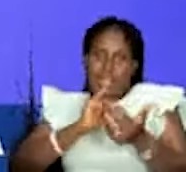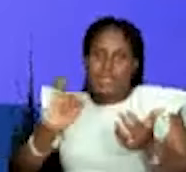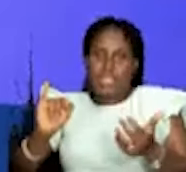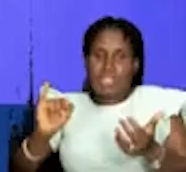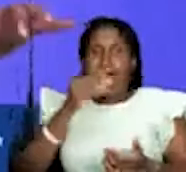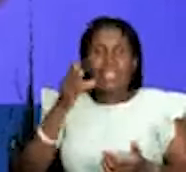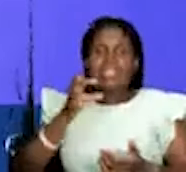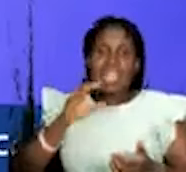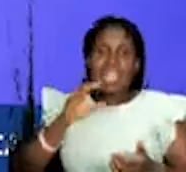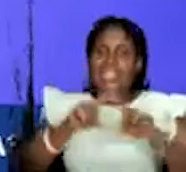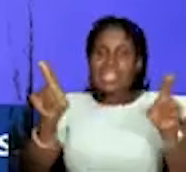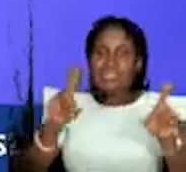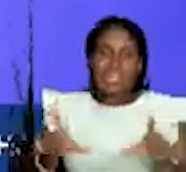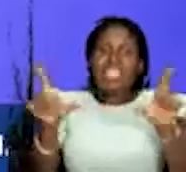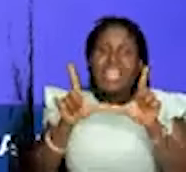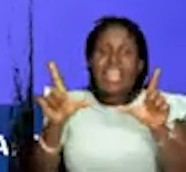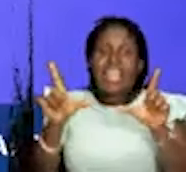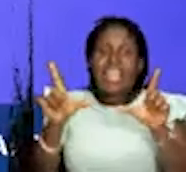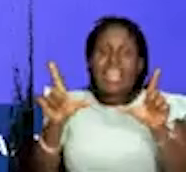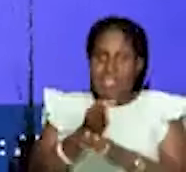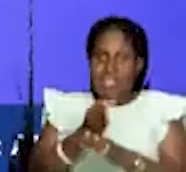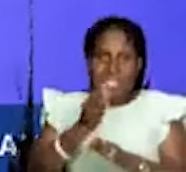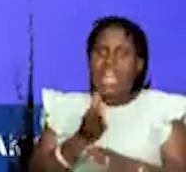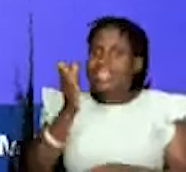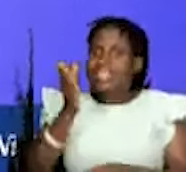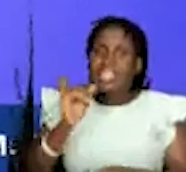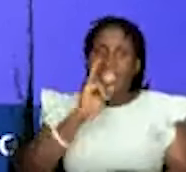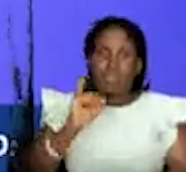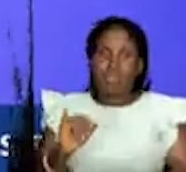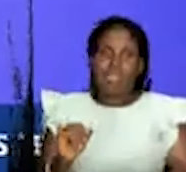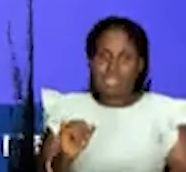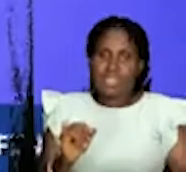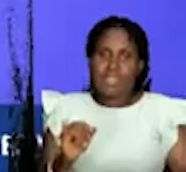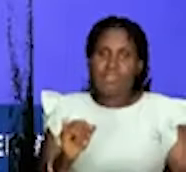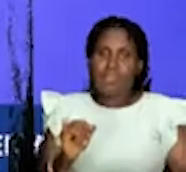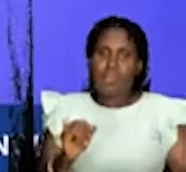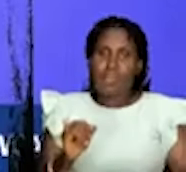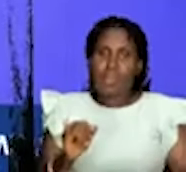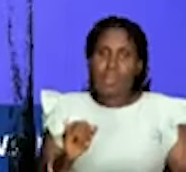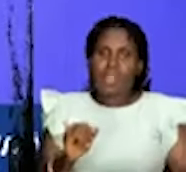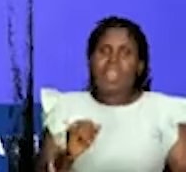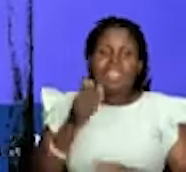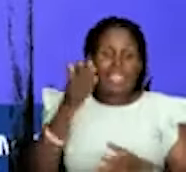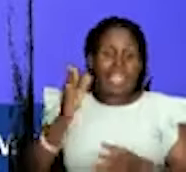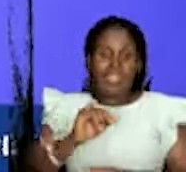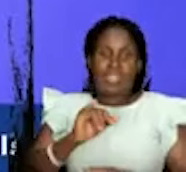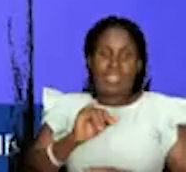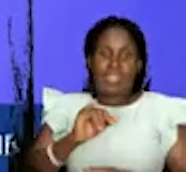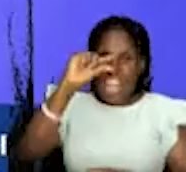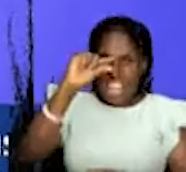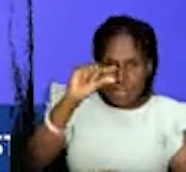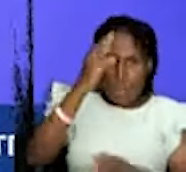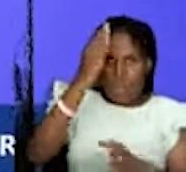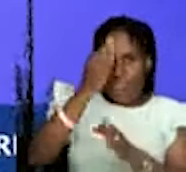is no faith, for the sake of time. There is little faith. The